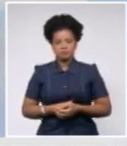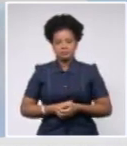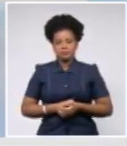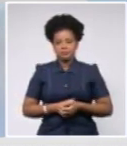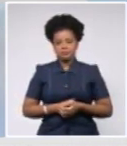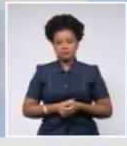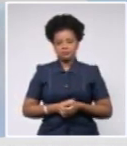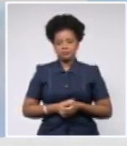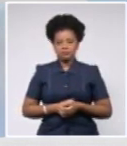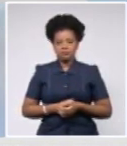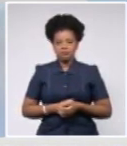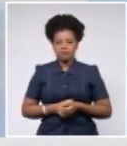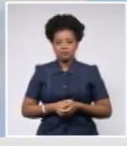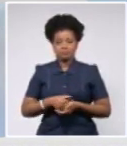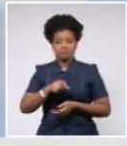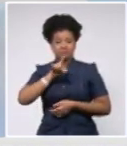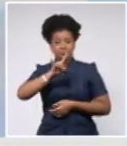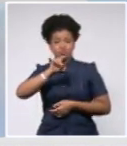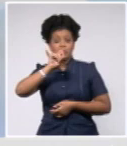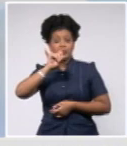97.7%, are clinically stable.